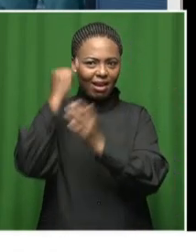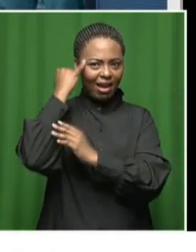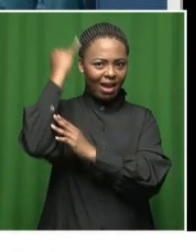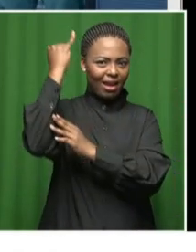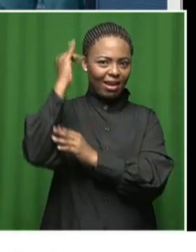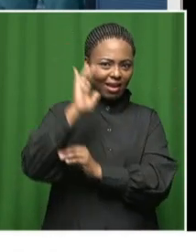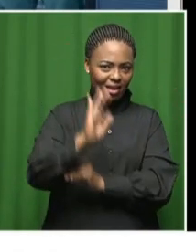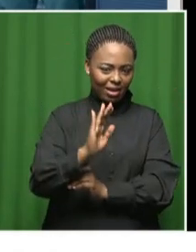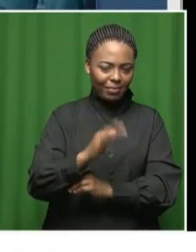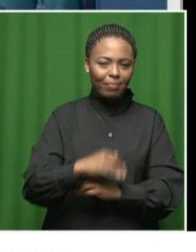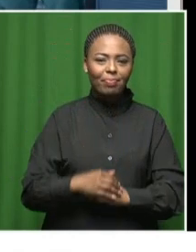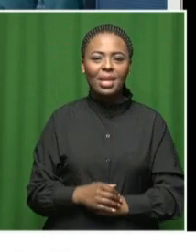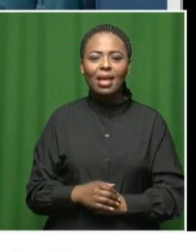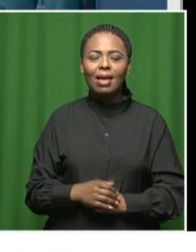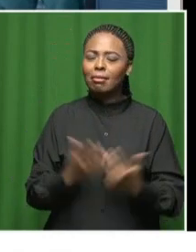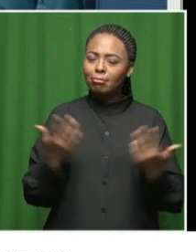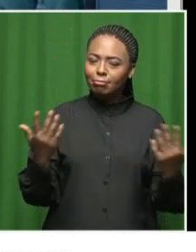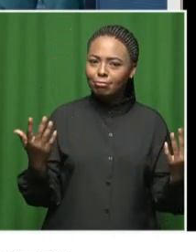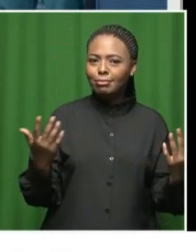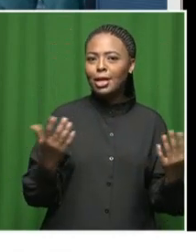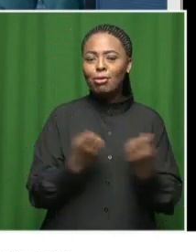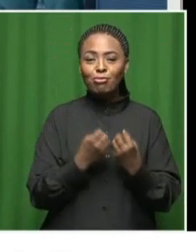So